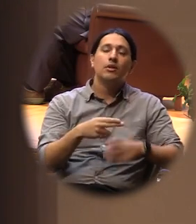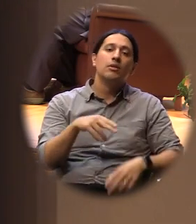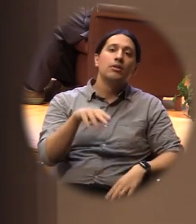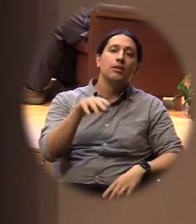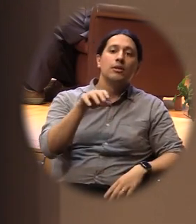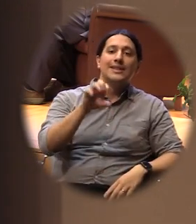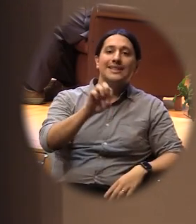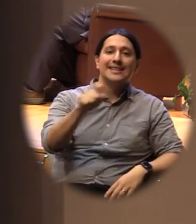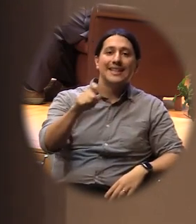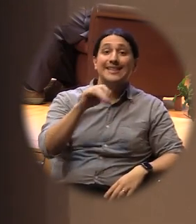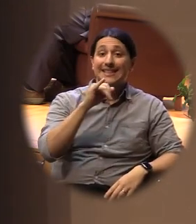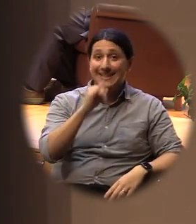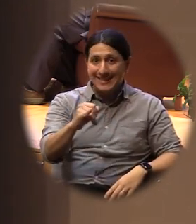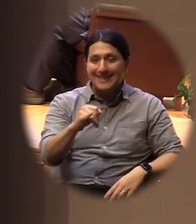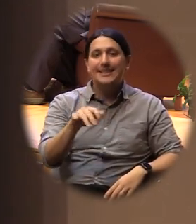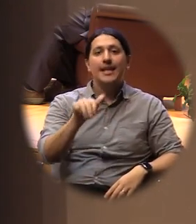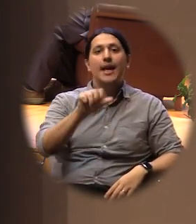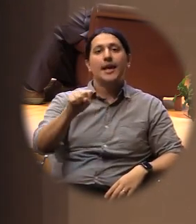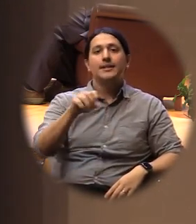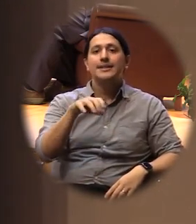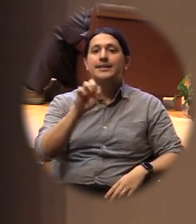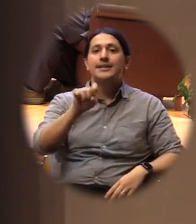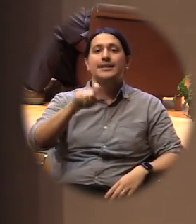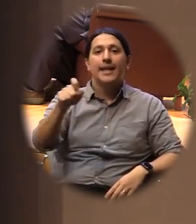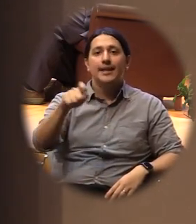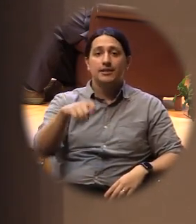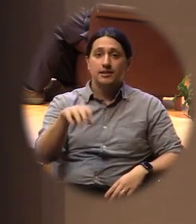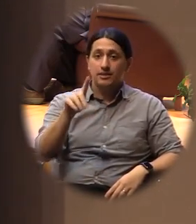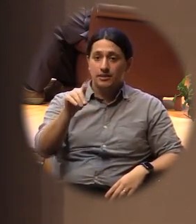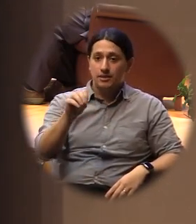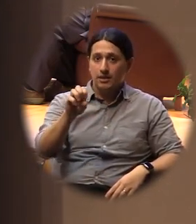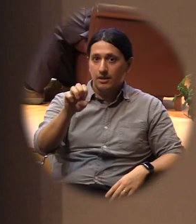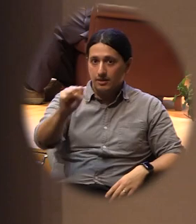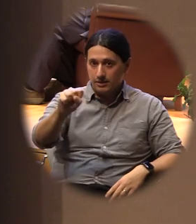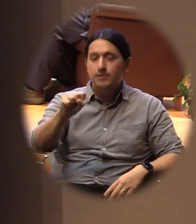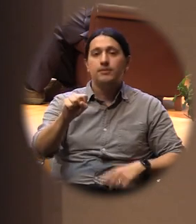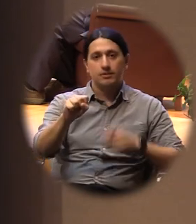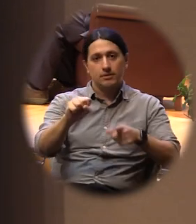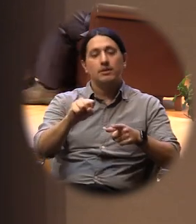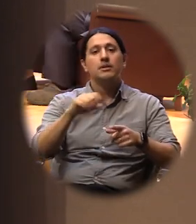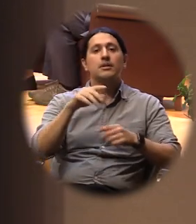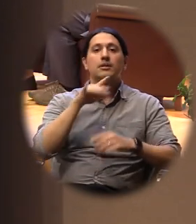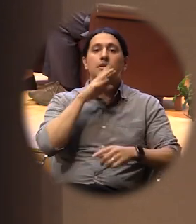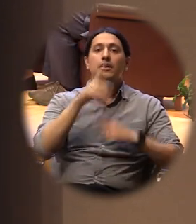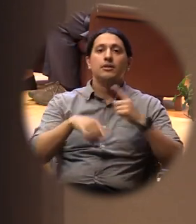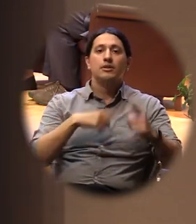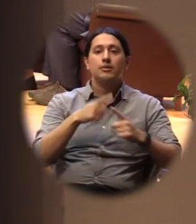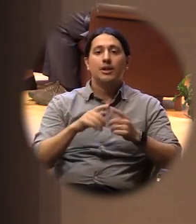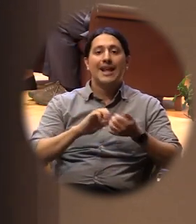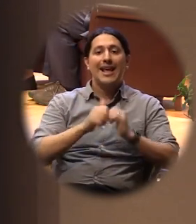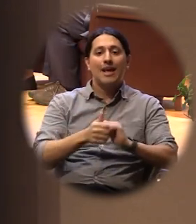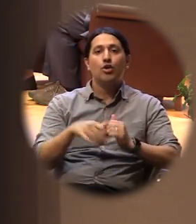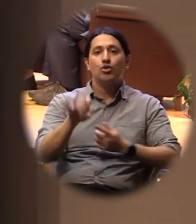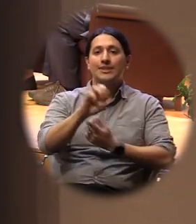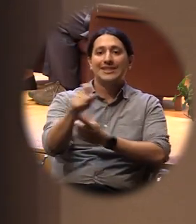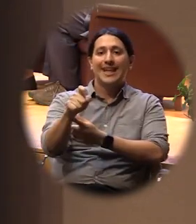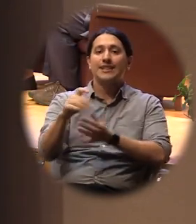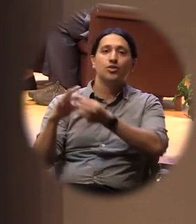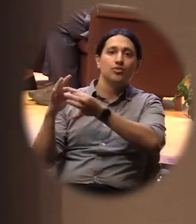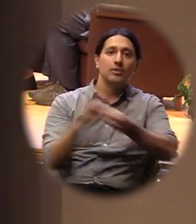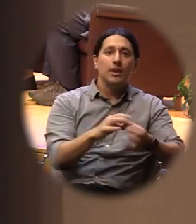which looks specifically at how sex is rendered in the law in different